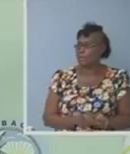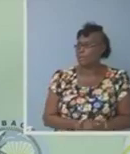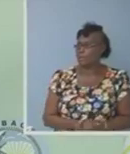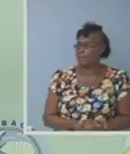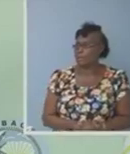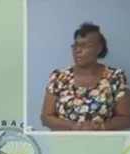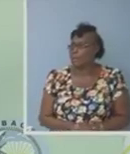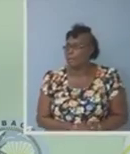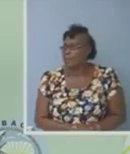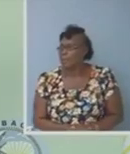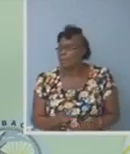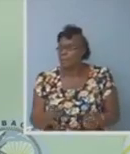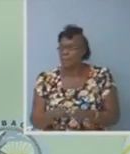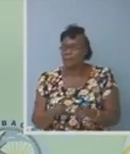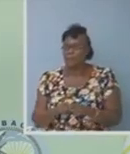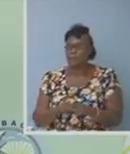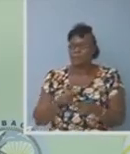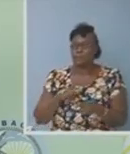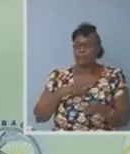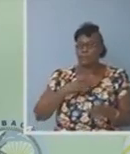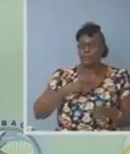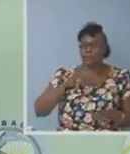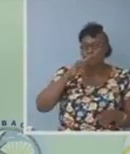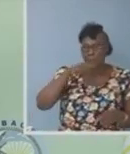I would also like to highlight that